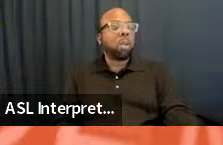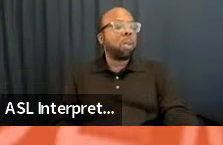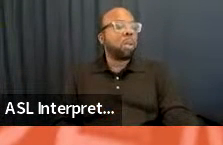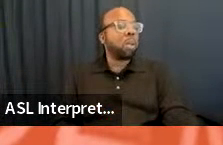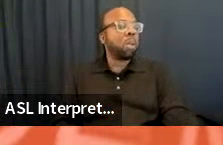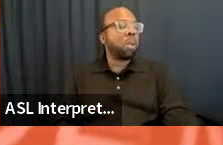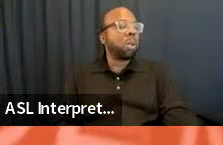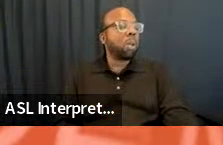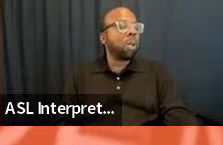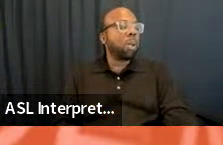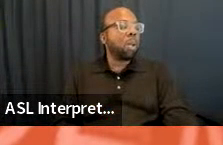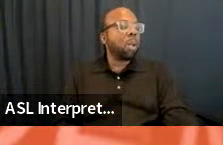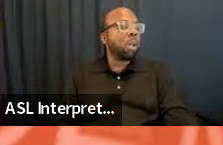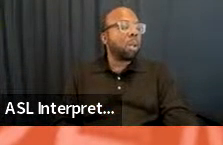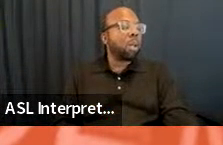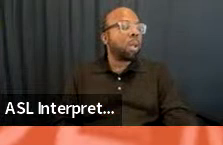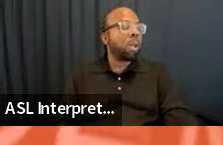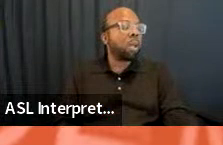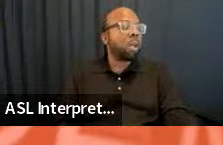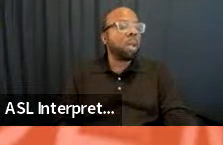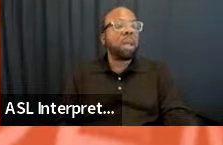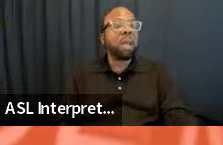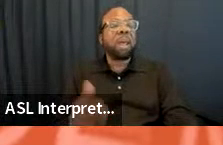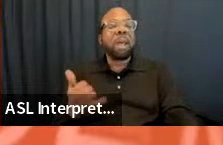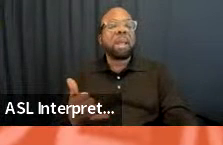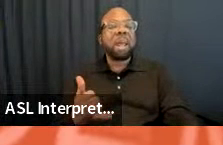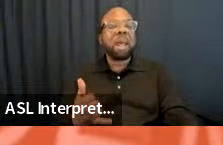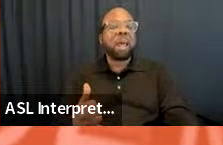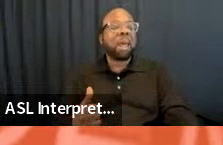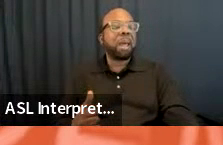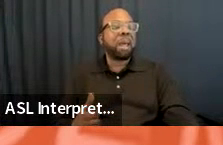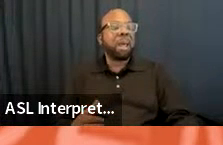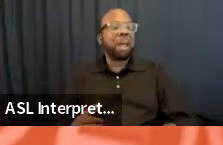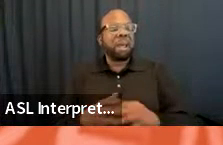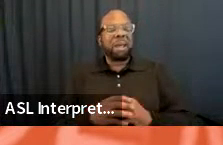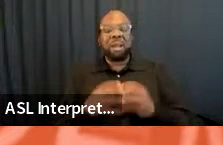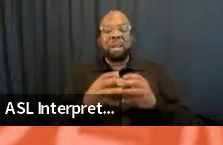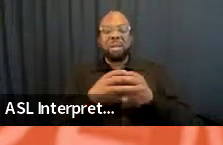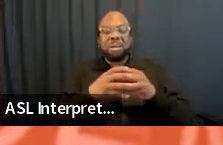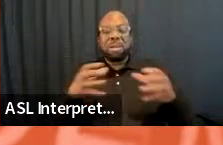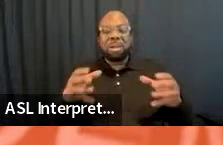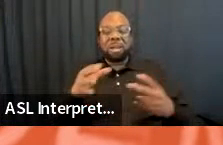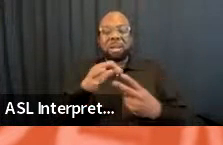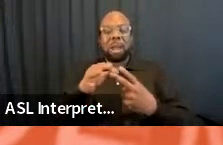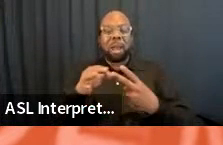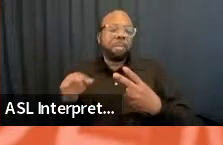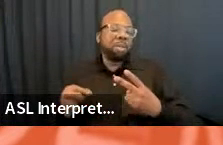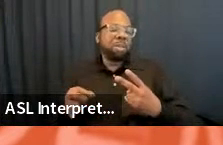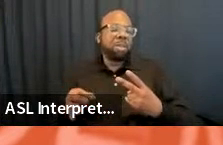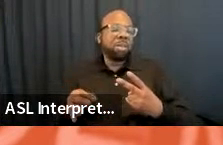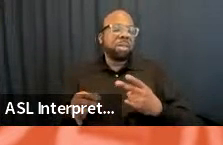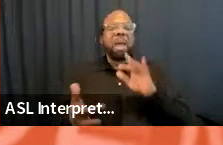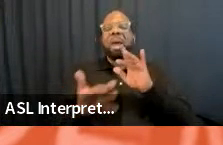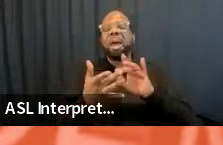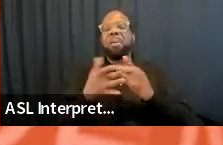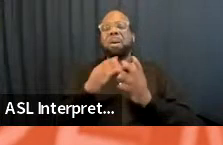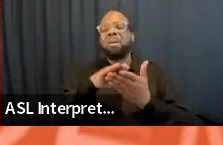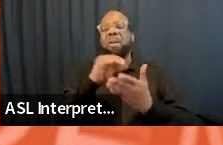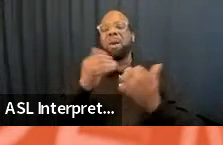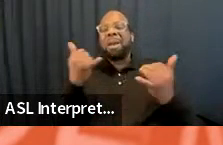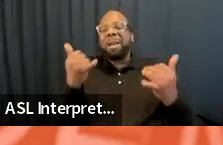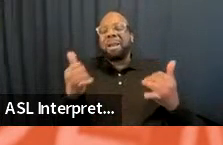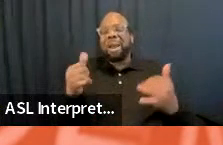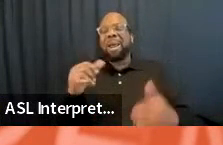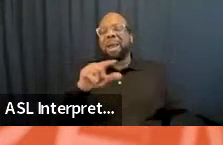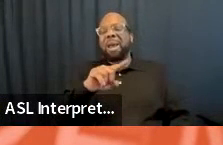So our first goal is about expanding options for businesses to locate. Through our outreach, we've learned a number of ways in which the current zoning